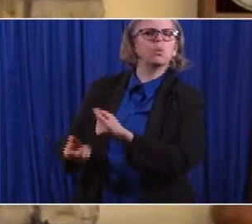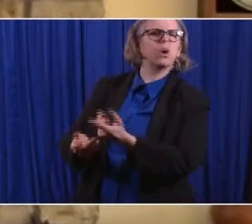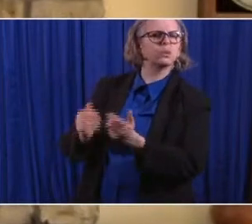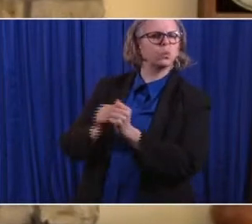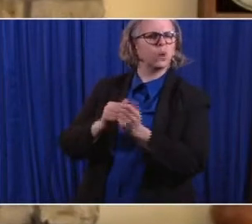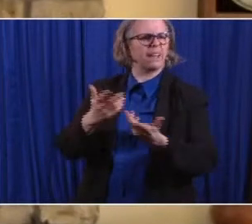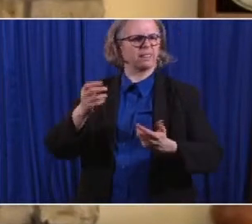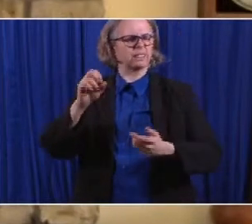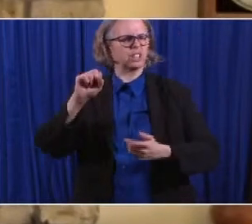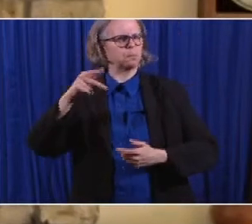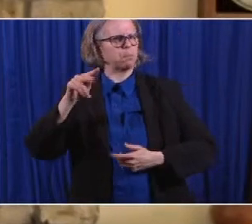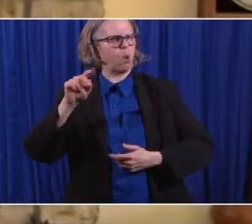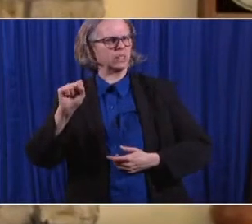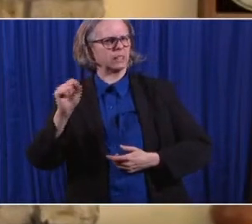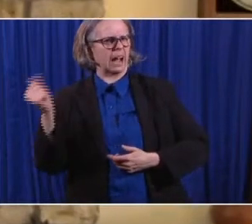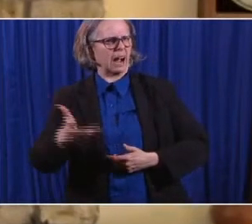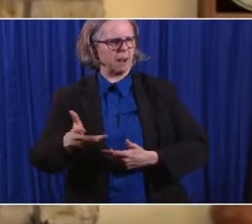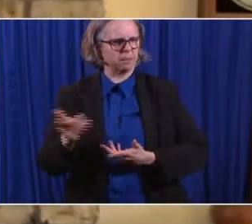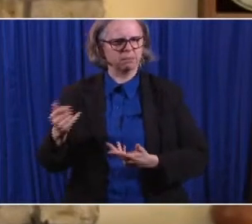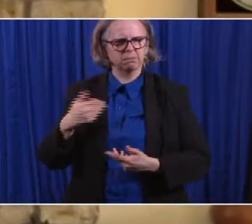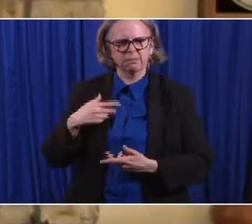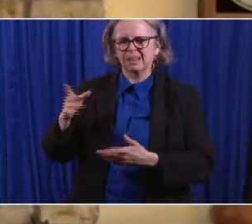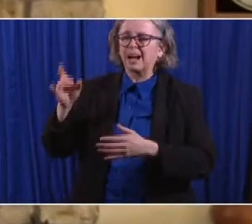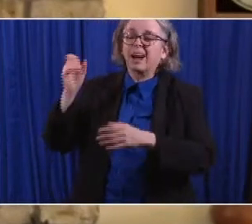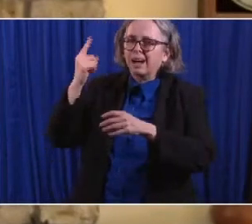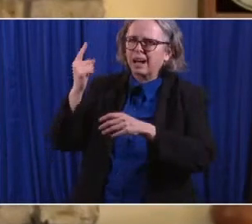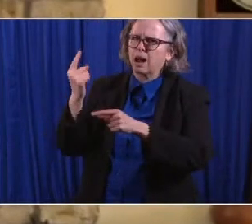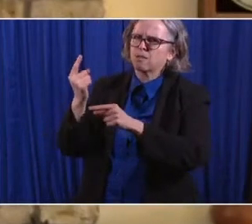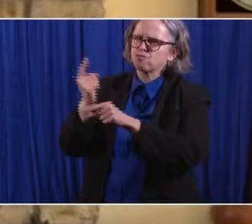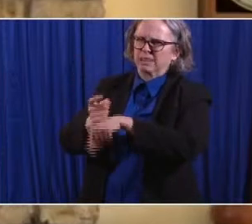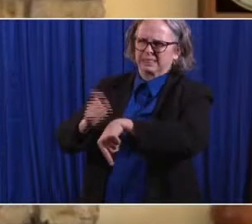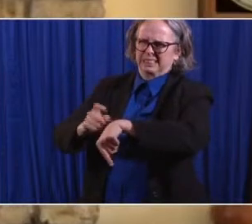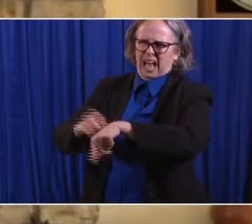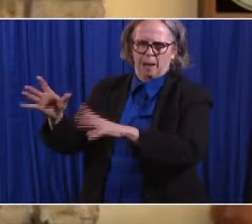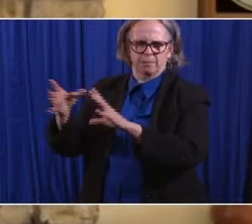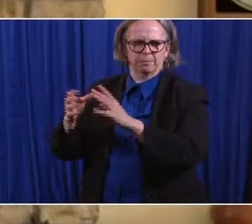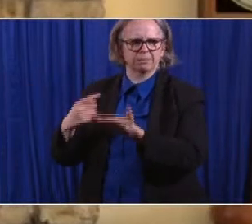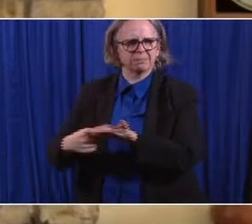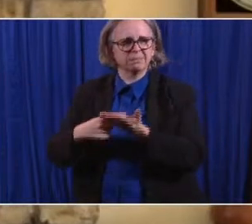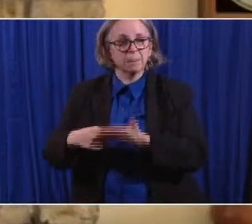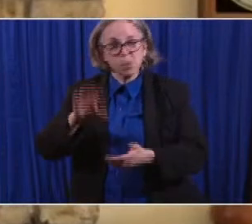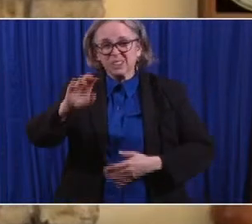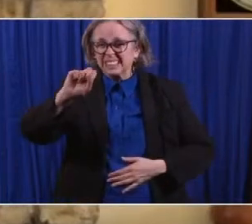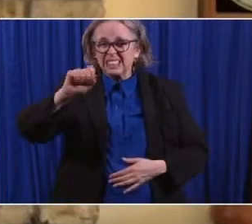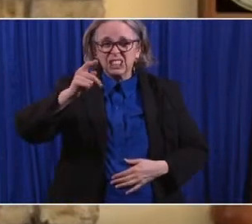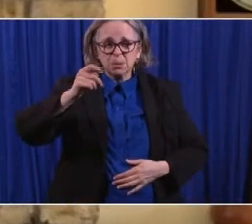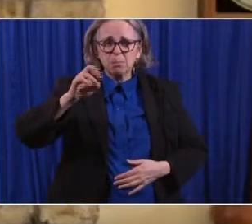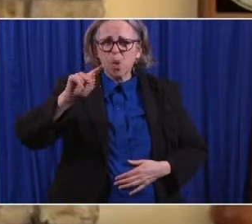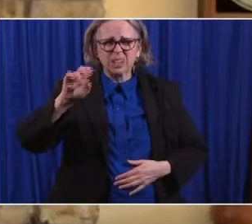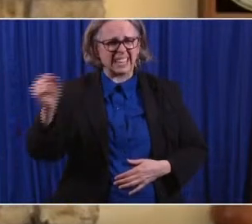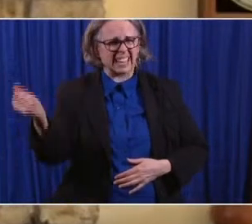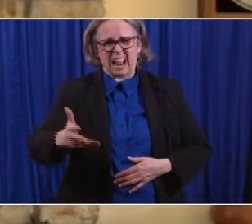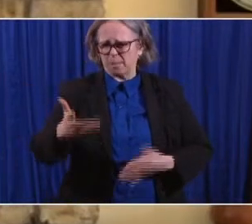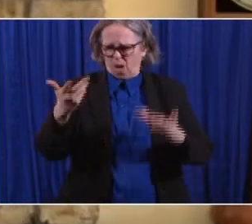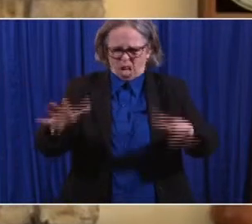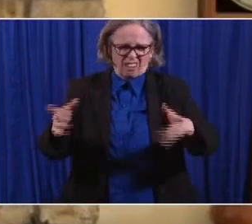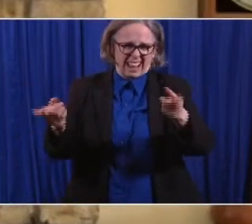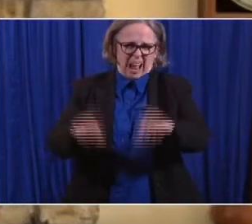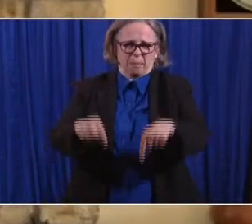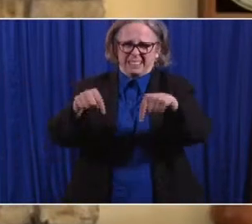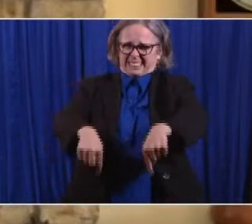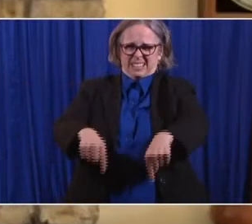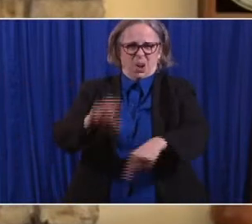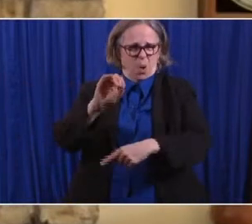at the appropriate time. But sports gaming is certainly coming to Ohio. I want to thank